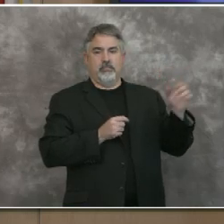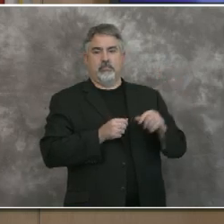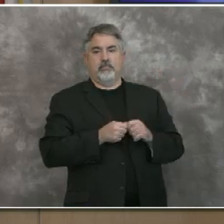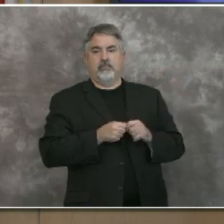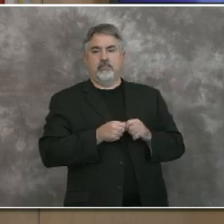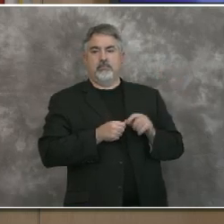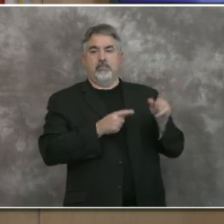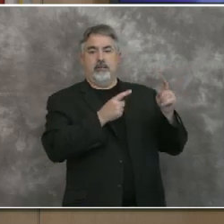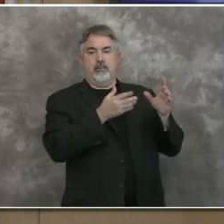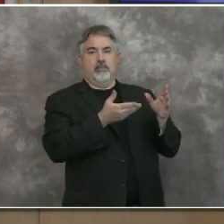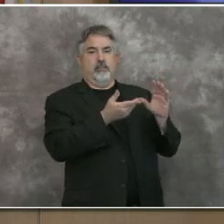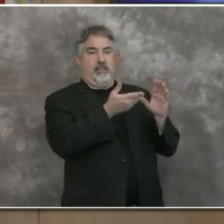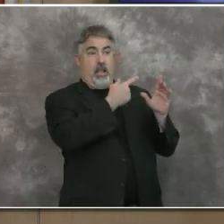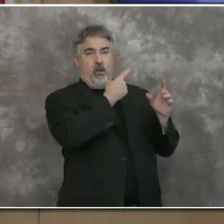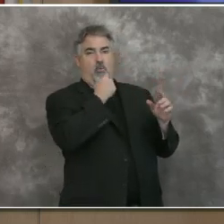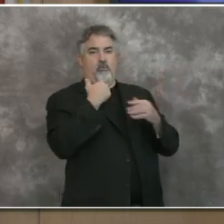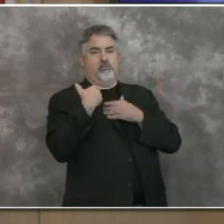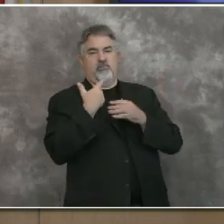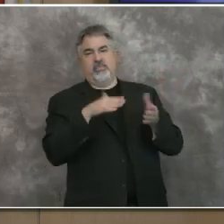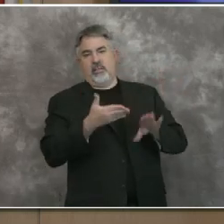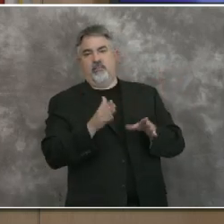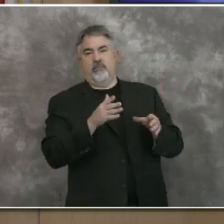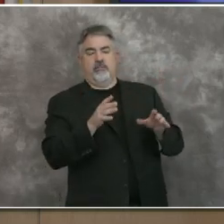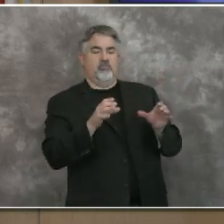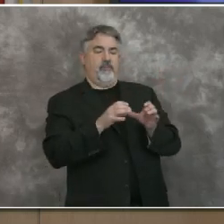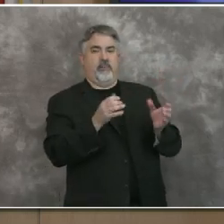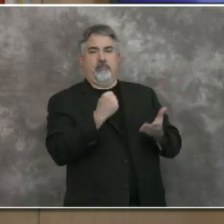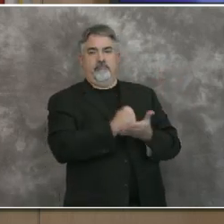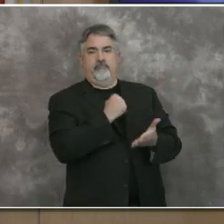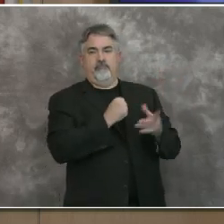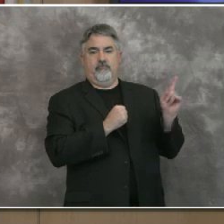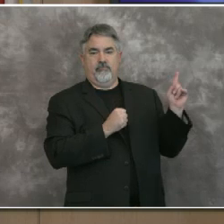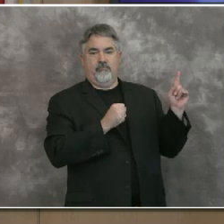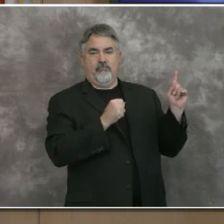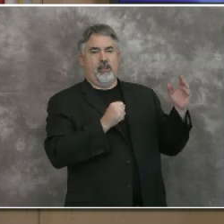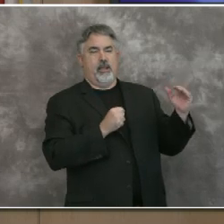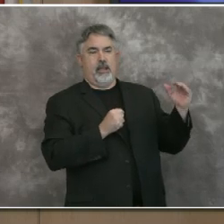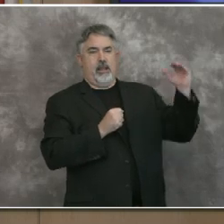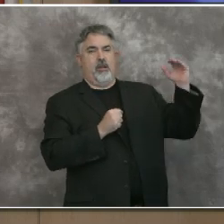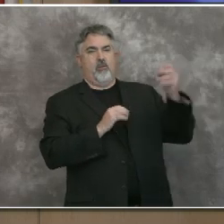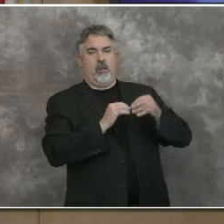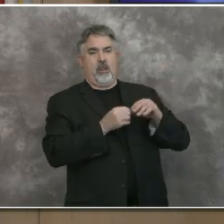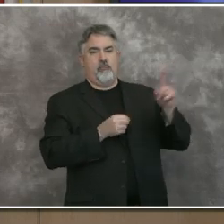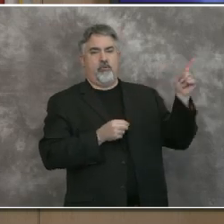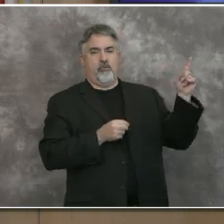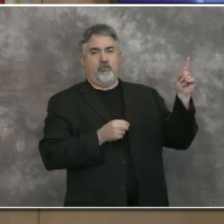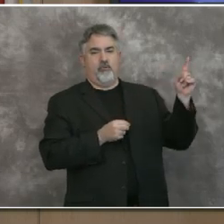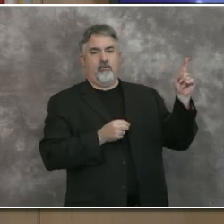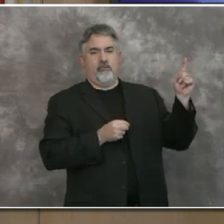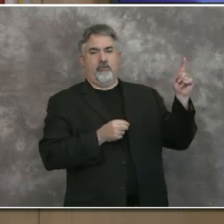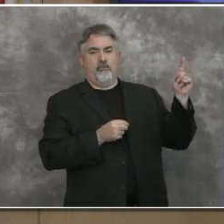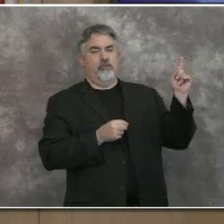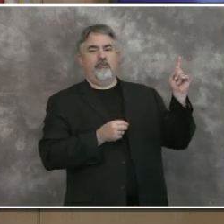certificates, and their number is slightly higher because they actually sometimes will include